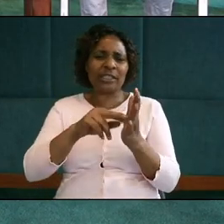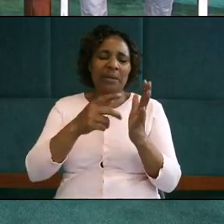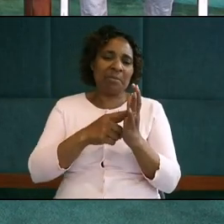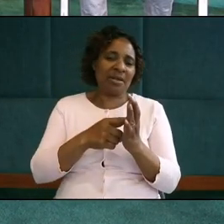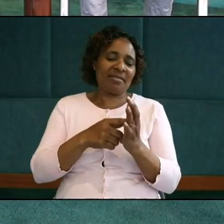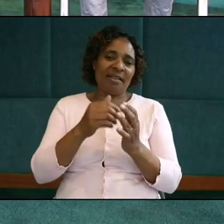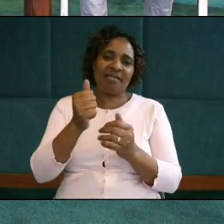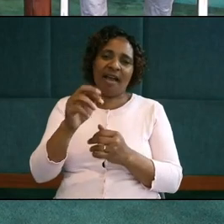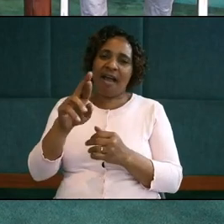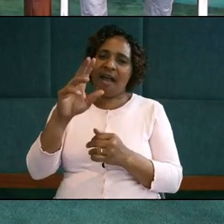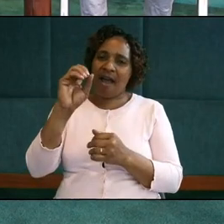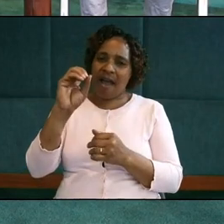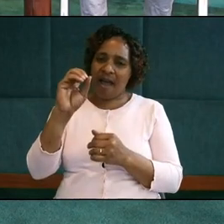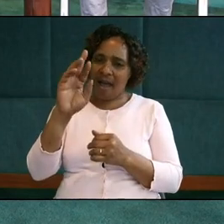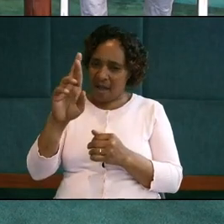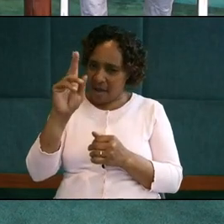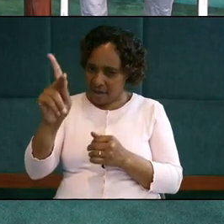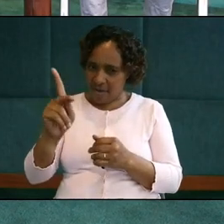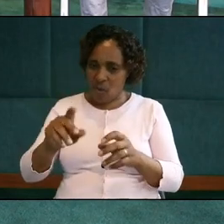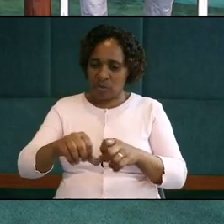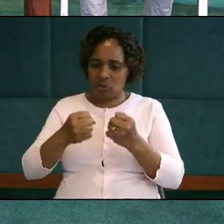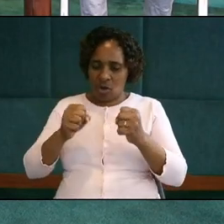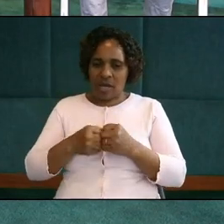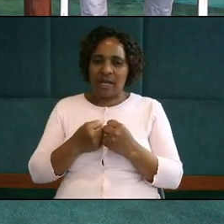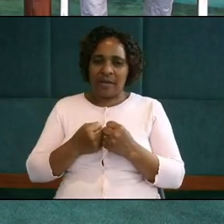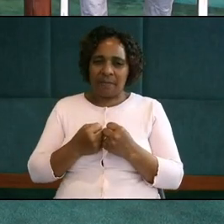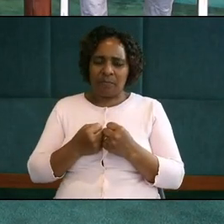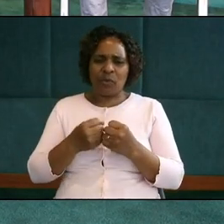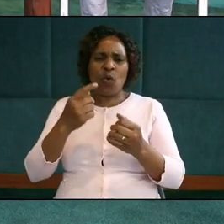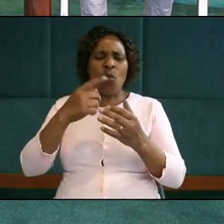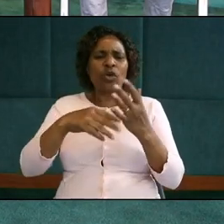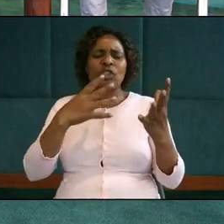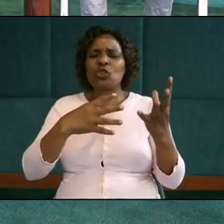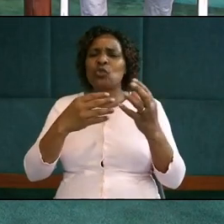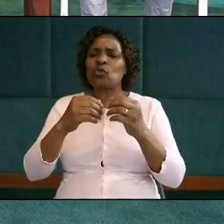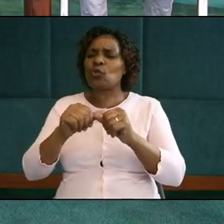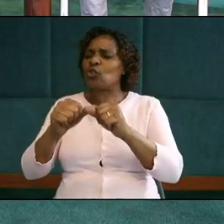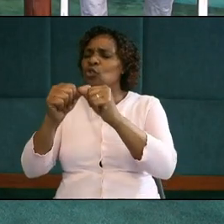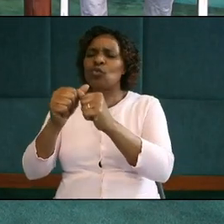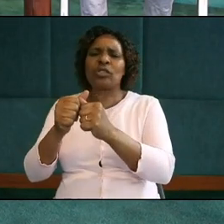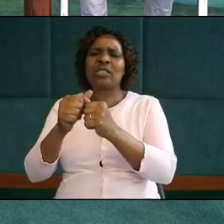us that, you know, the hearts were broken, what was actually going on there?